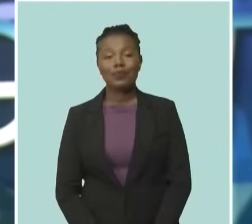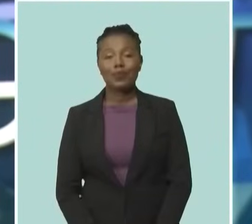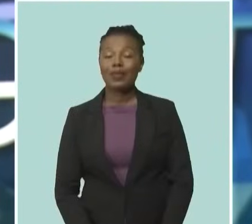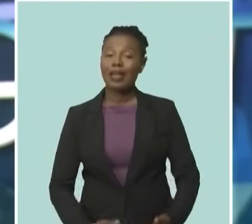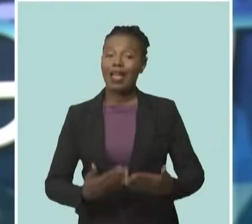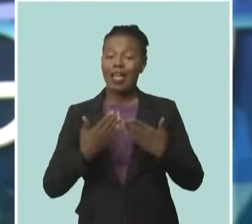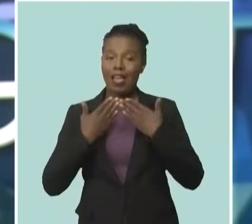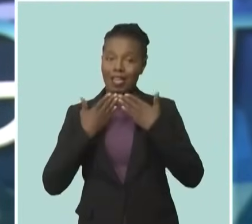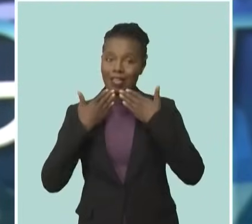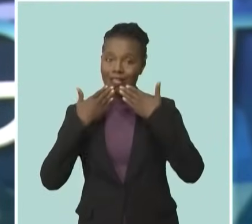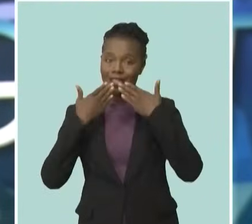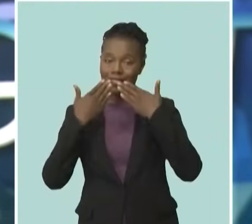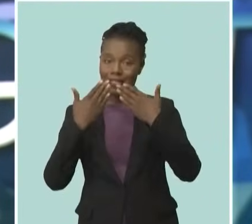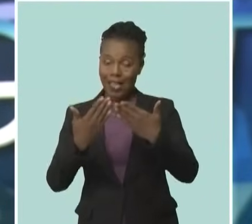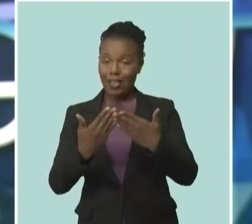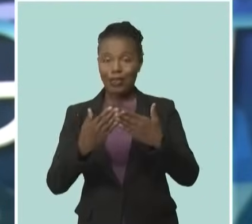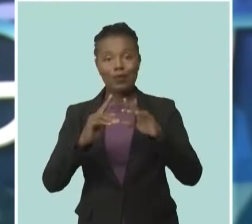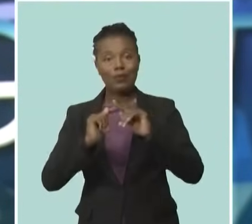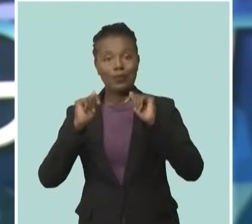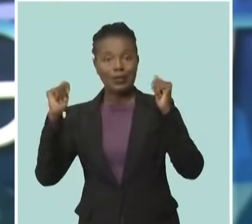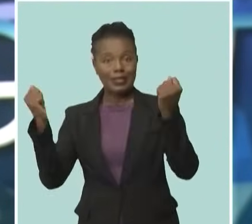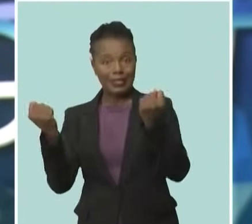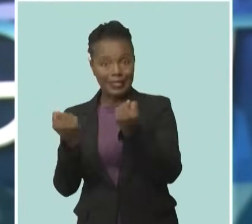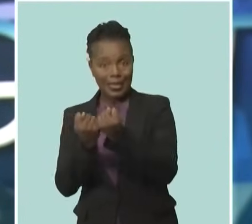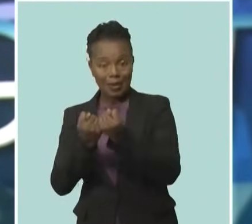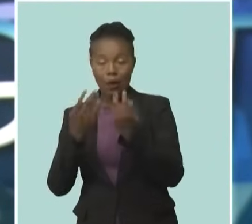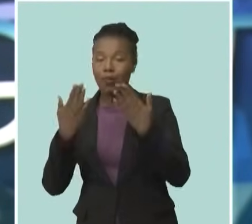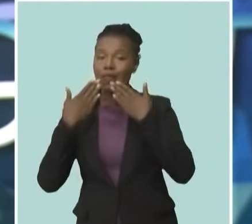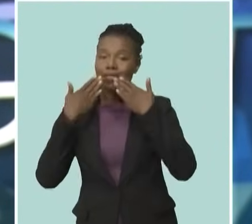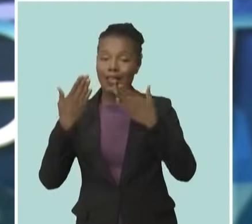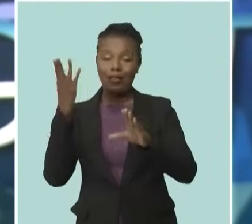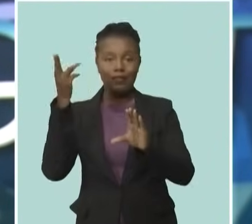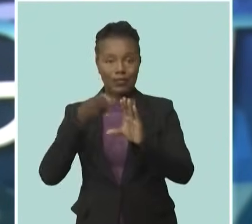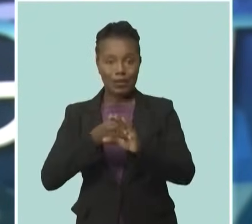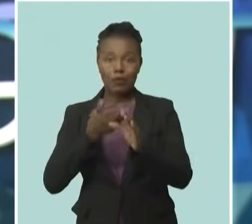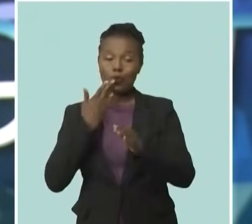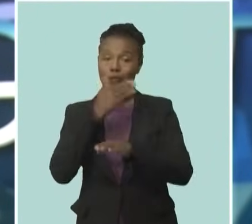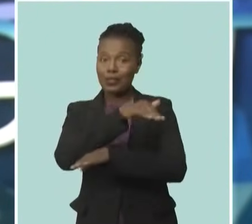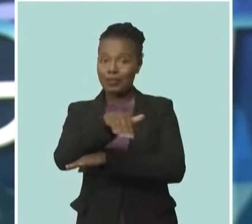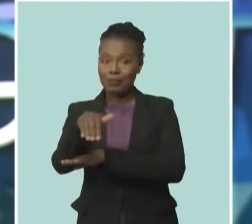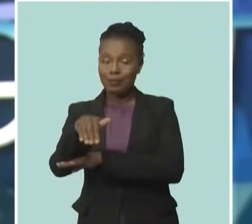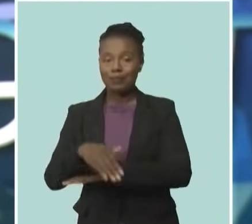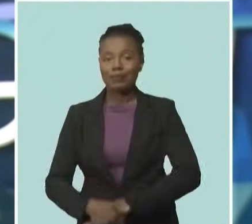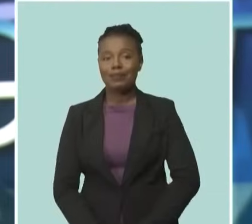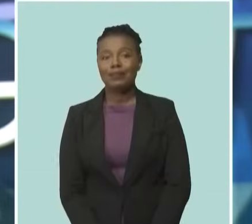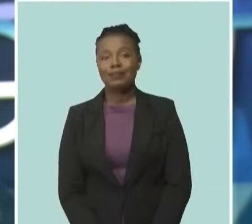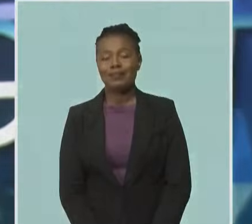our news tonight. On behalf of the entire team, thank you so much for tuning in. Good night.